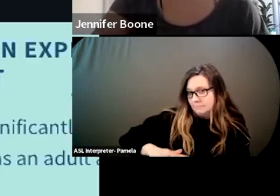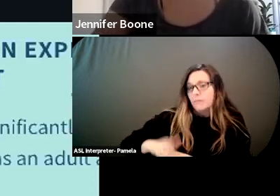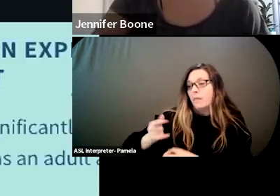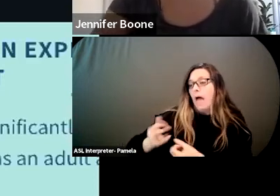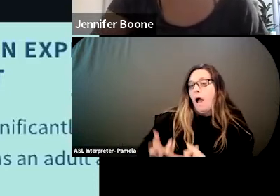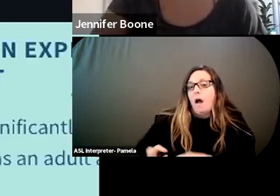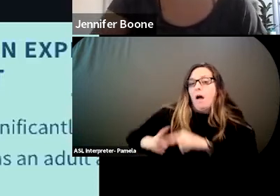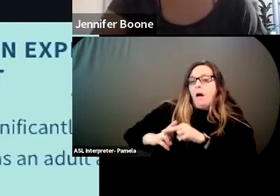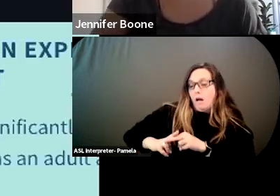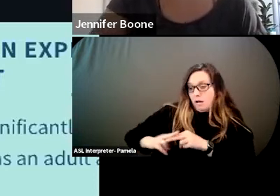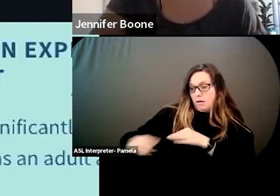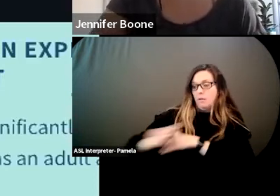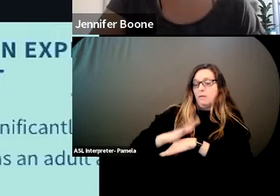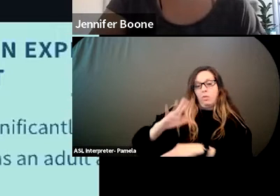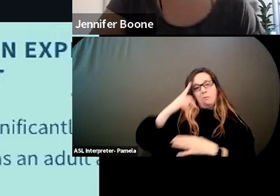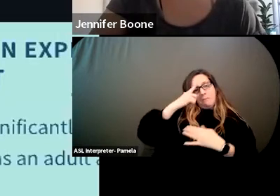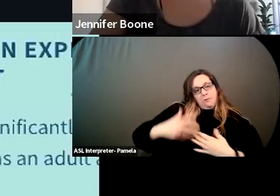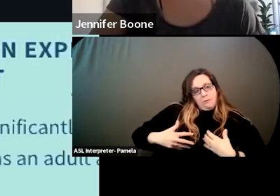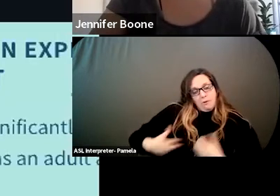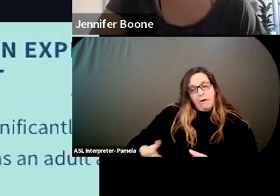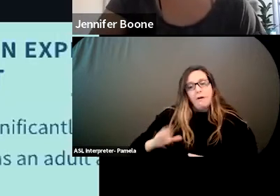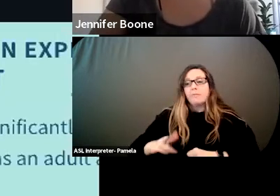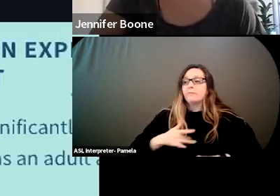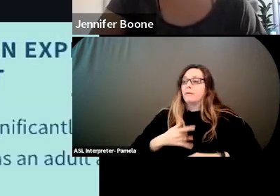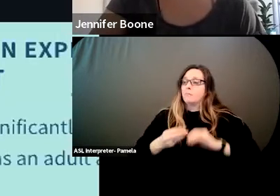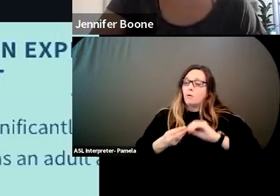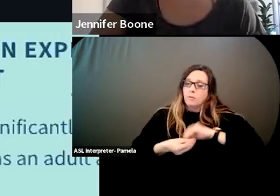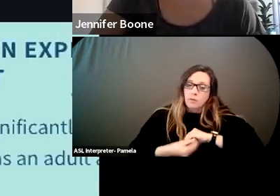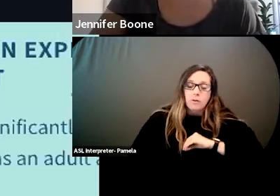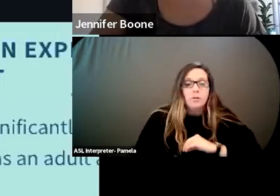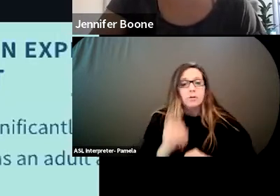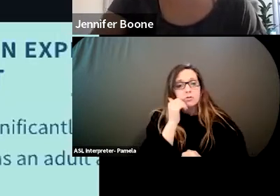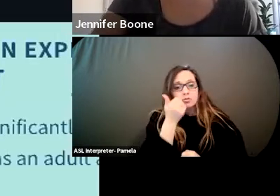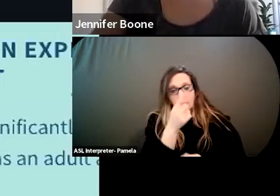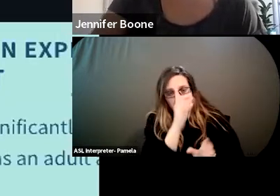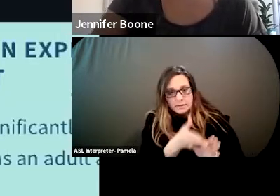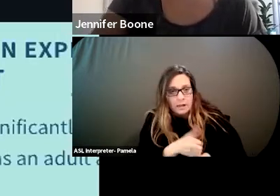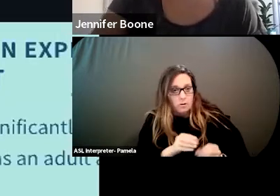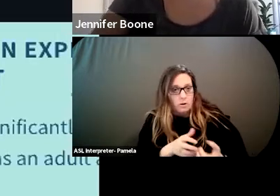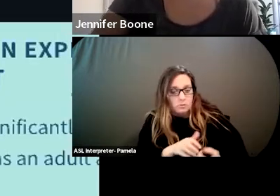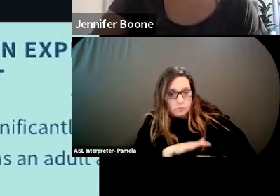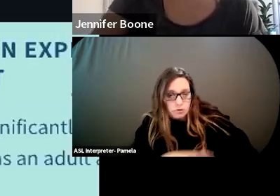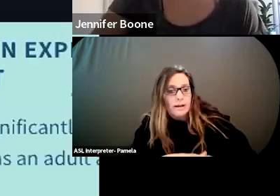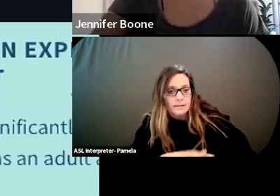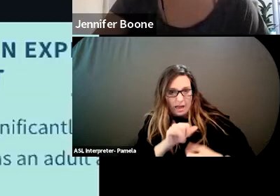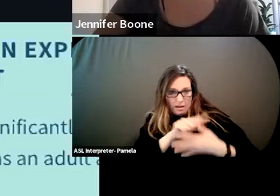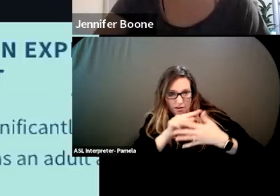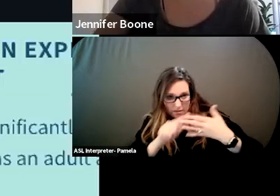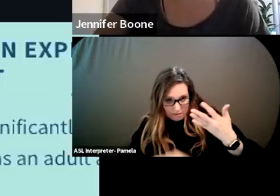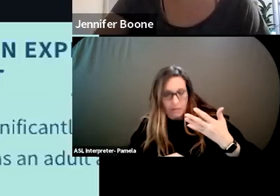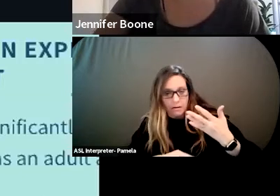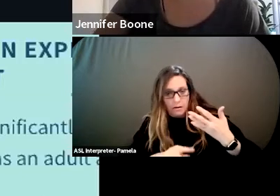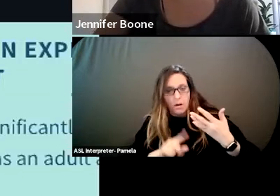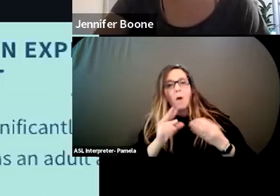to adverse mental health outcomes, lower self-esteem, shame, and psychological distress, all of which are risk factors to experiencing